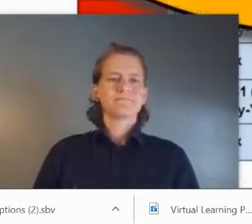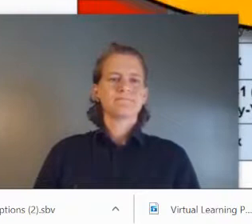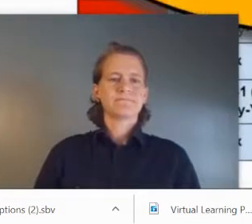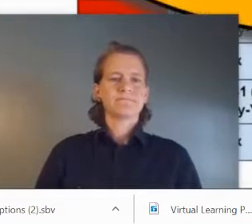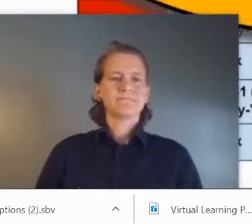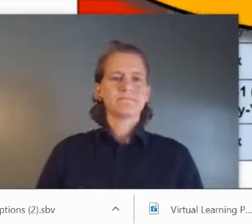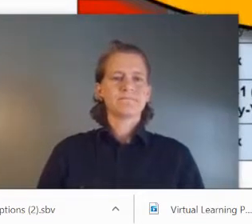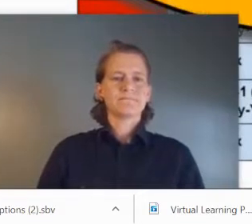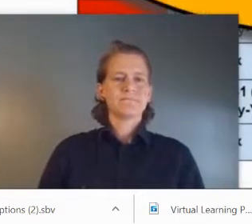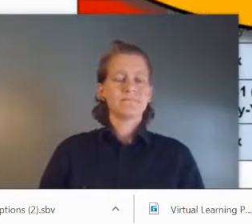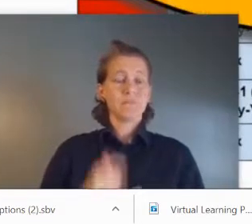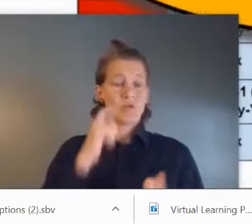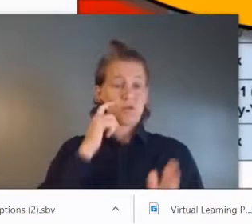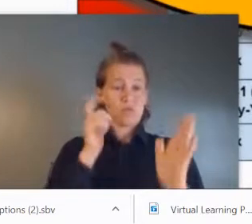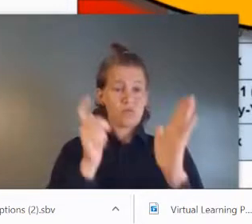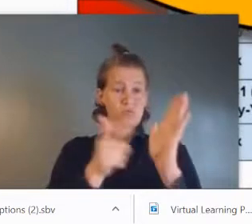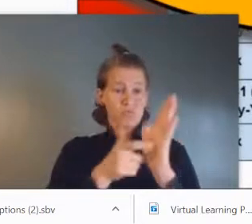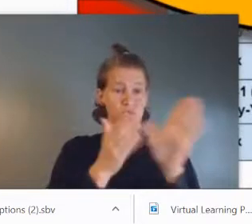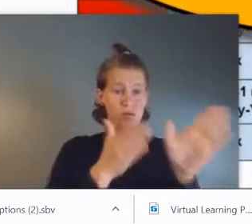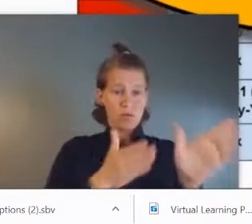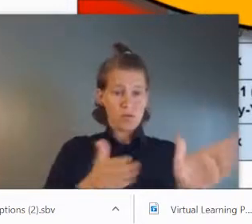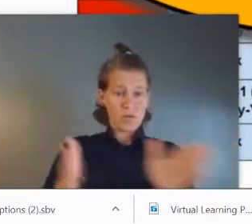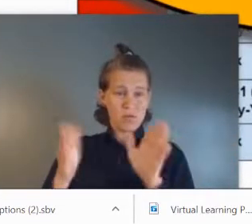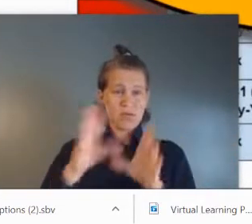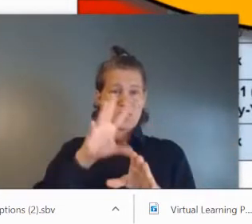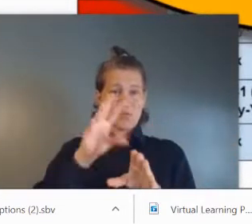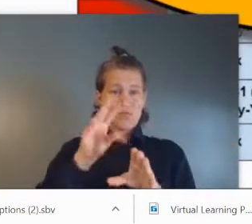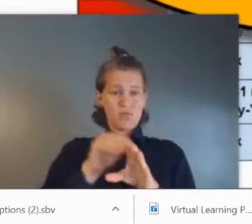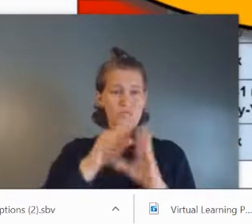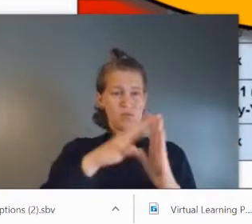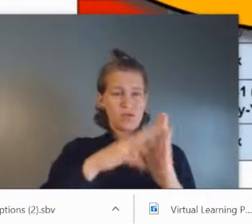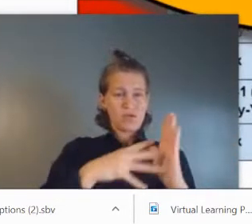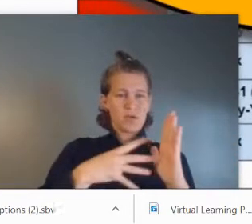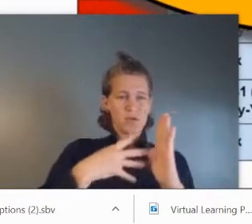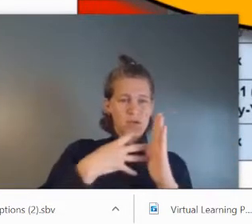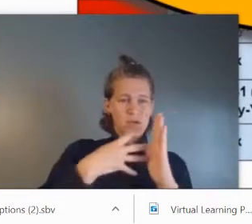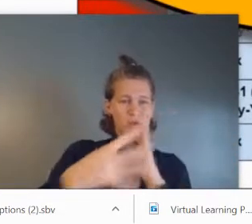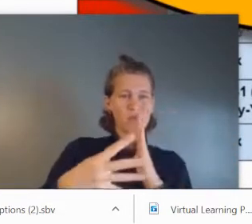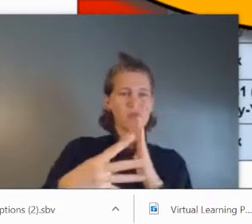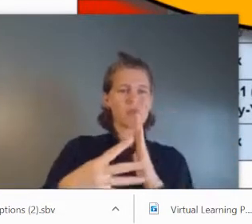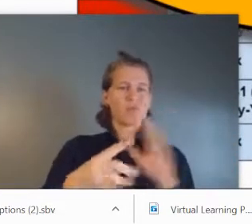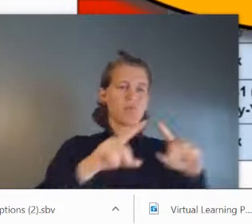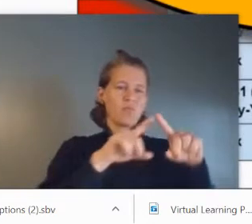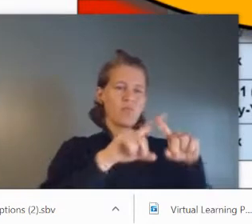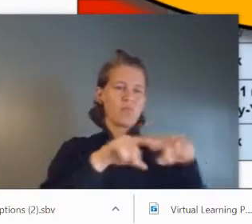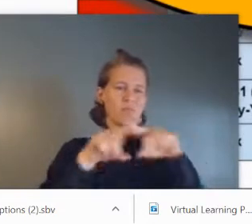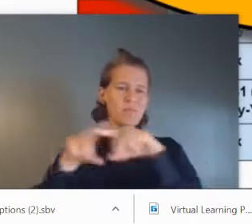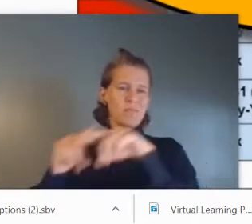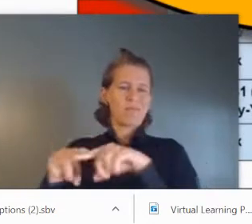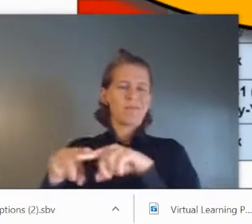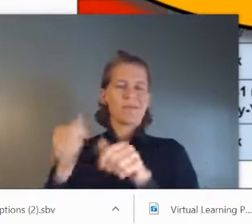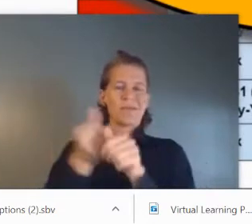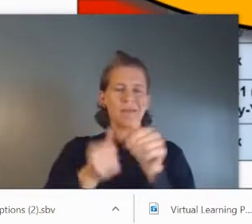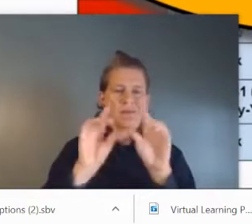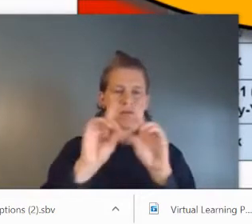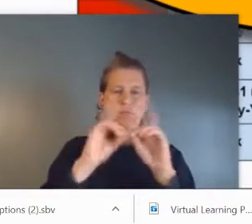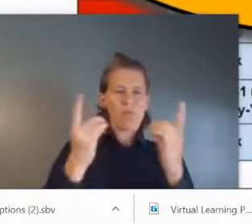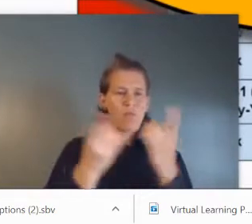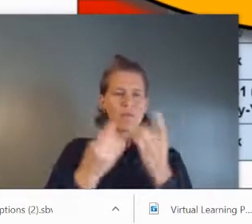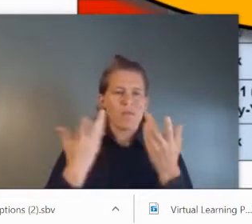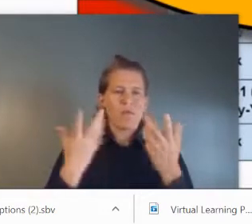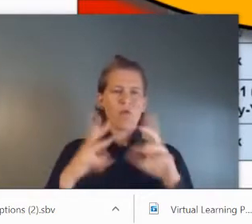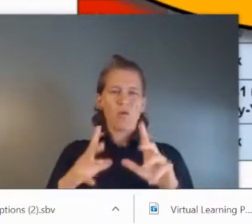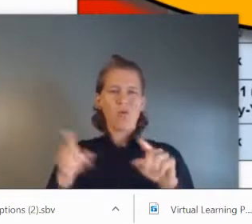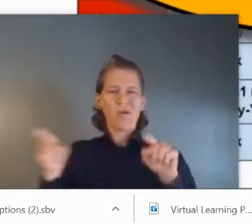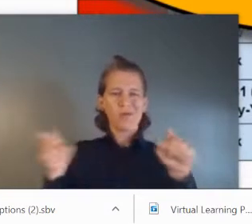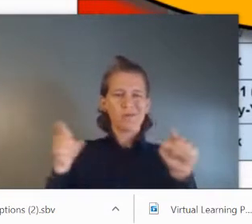Please note that the plan includes scheduling intervention and enrichment by academic departments to avoid prominent conflicts between